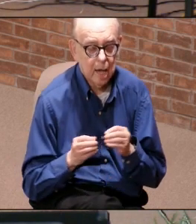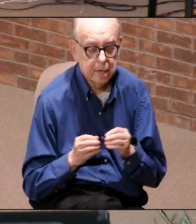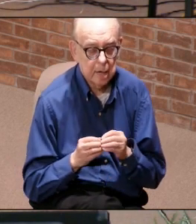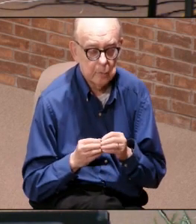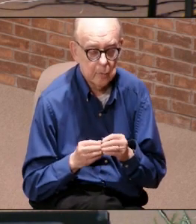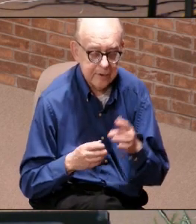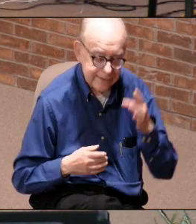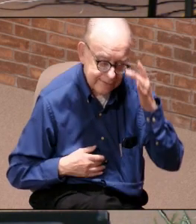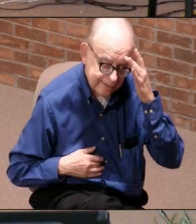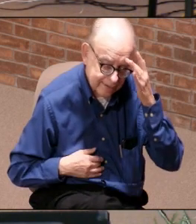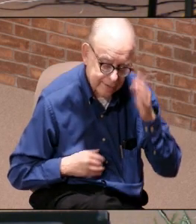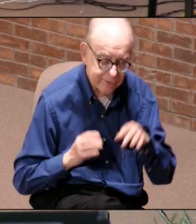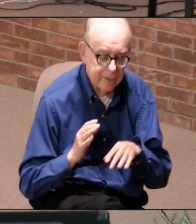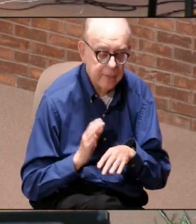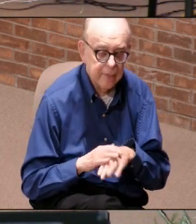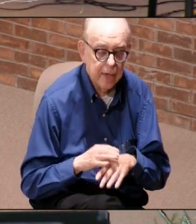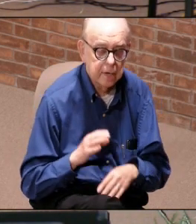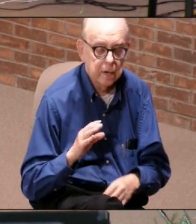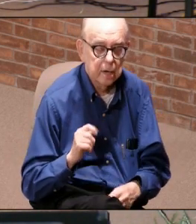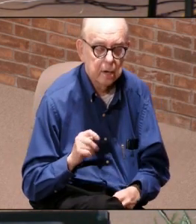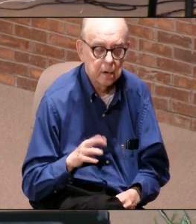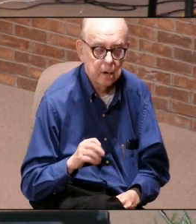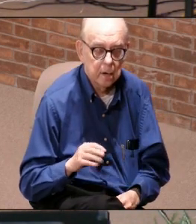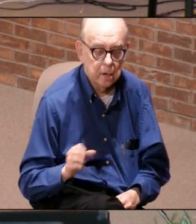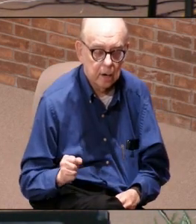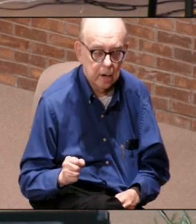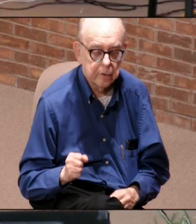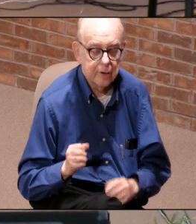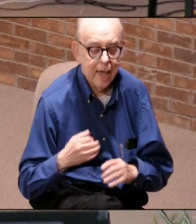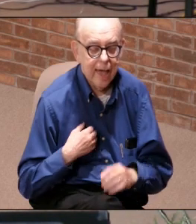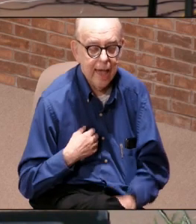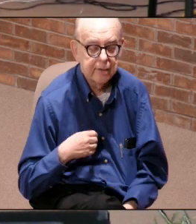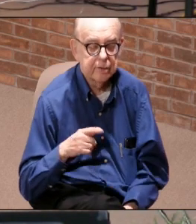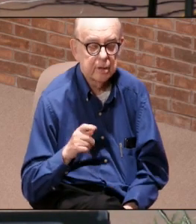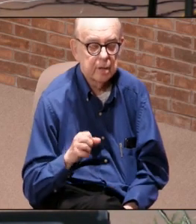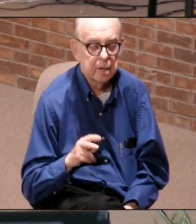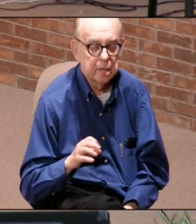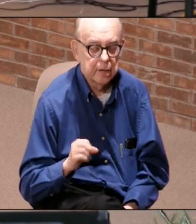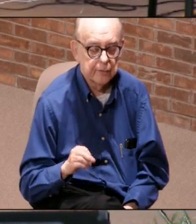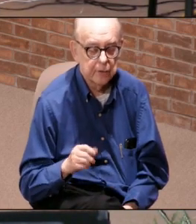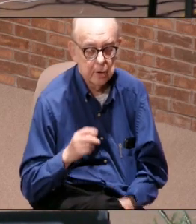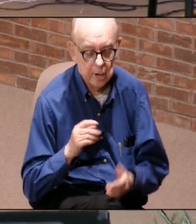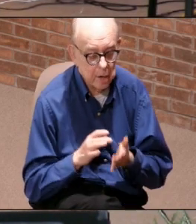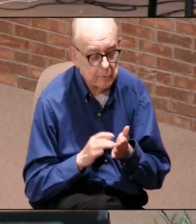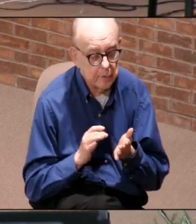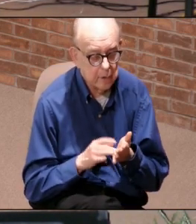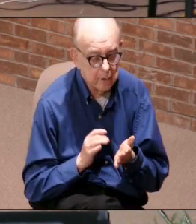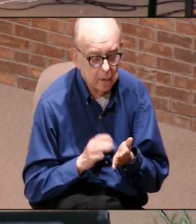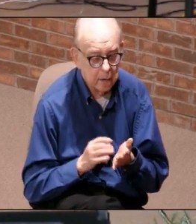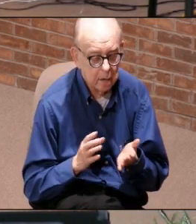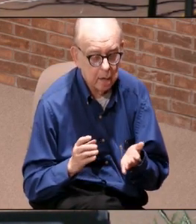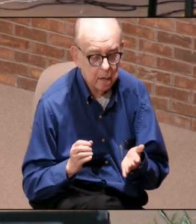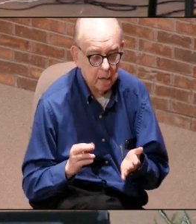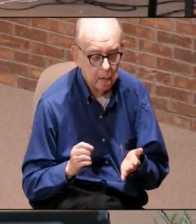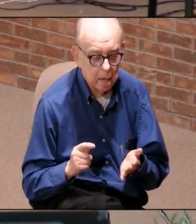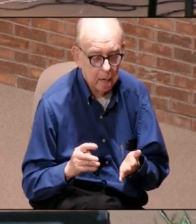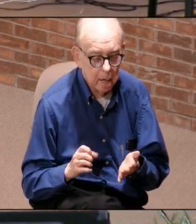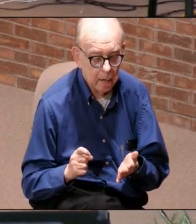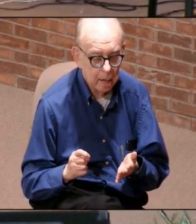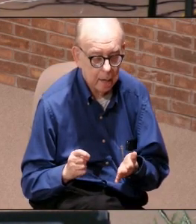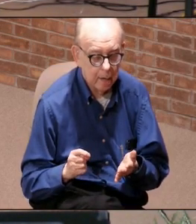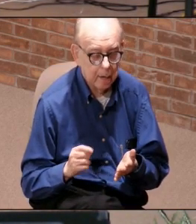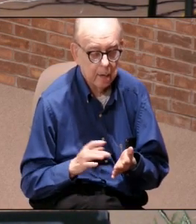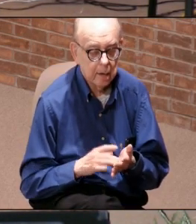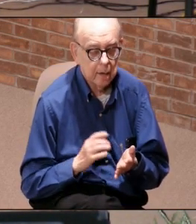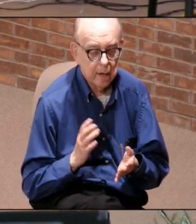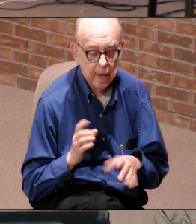liver pills. And I always thought, okay, that was funny. But what does Carter and liver pills have